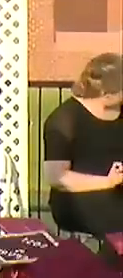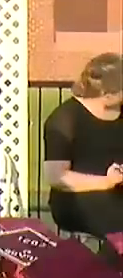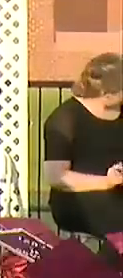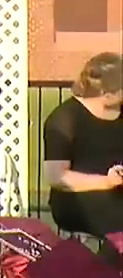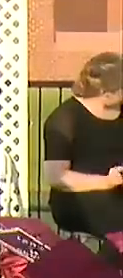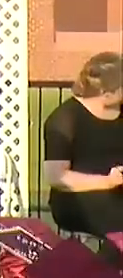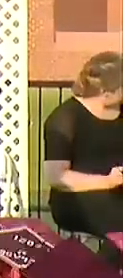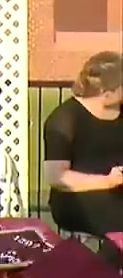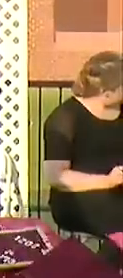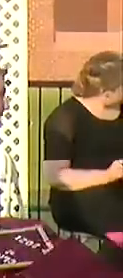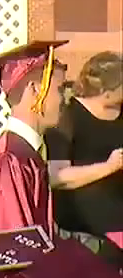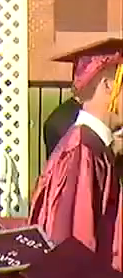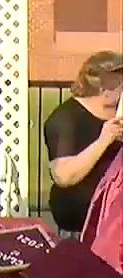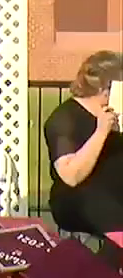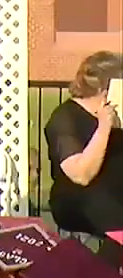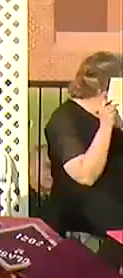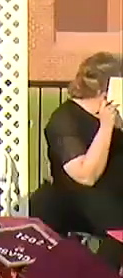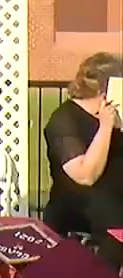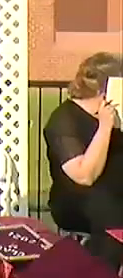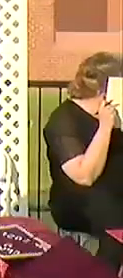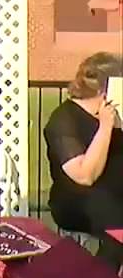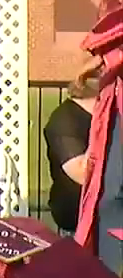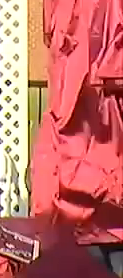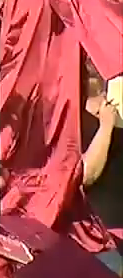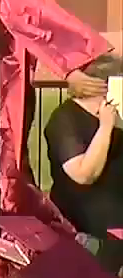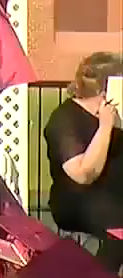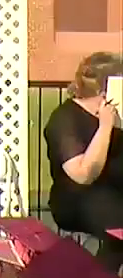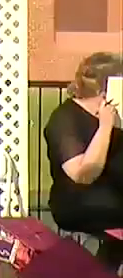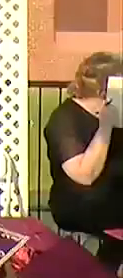Zachary R. Gillespie.